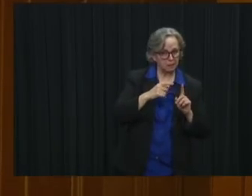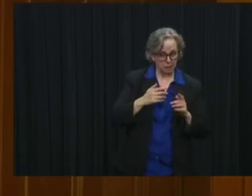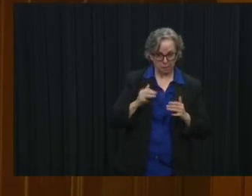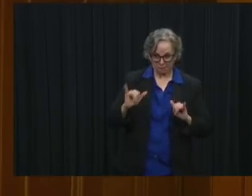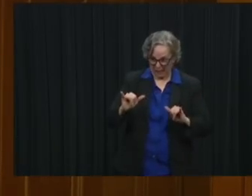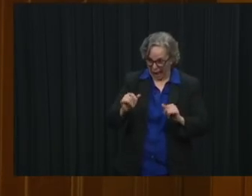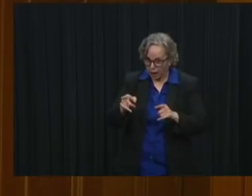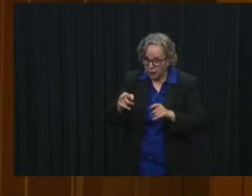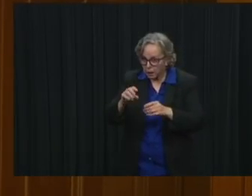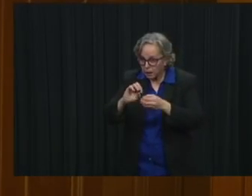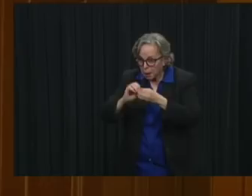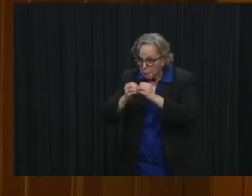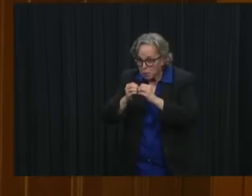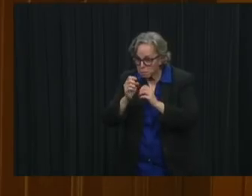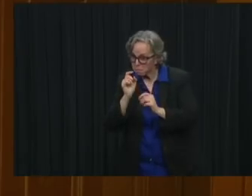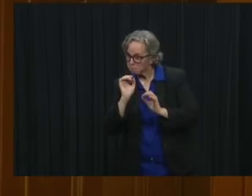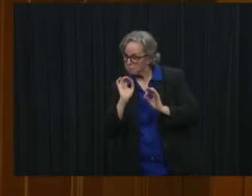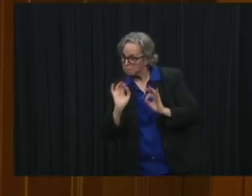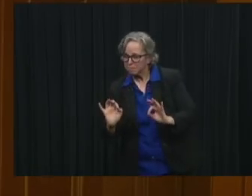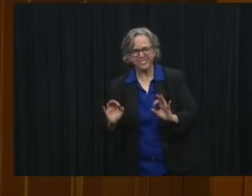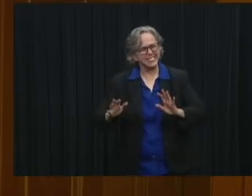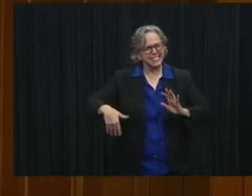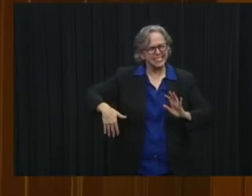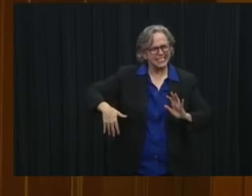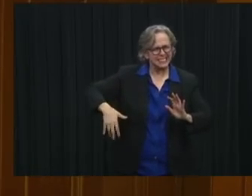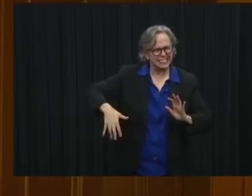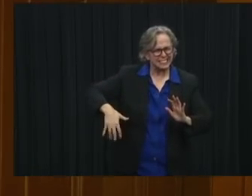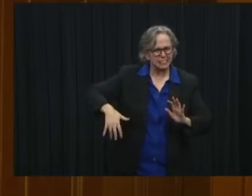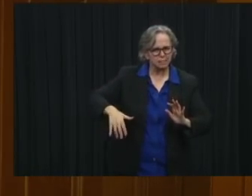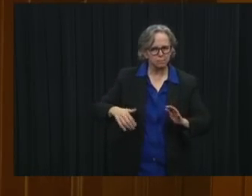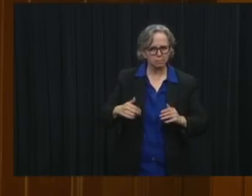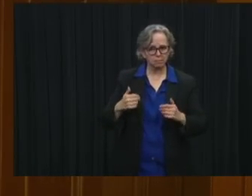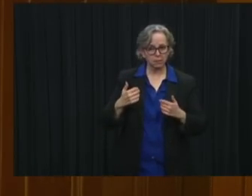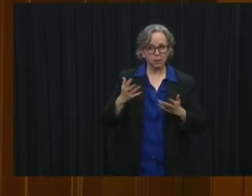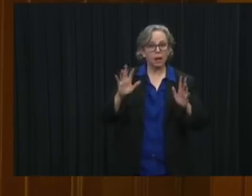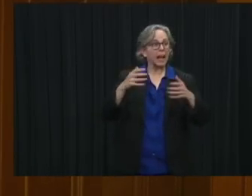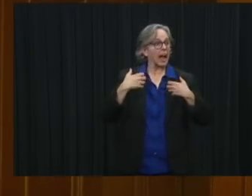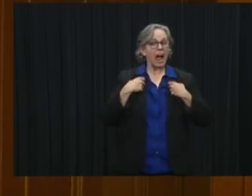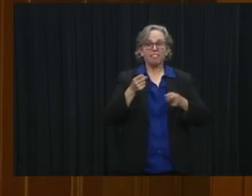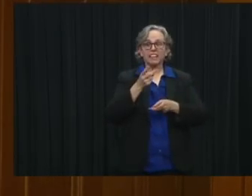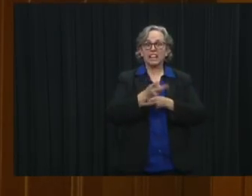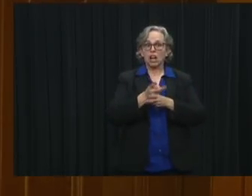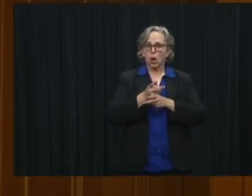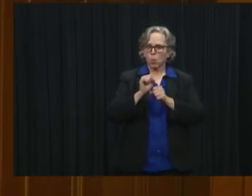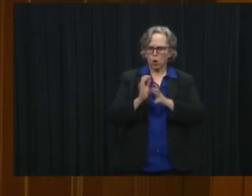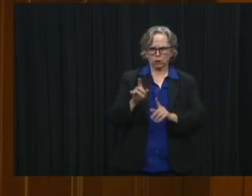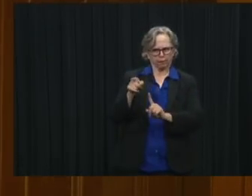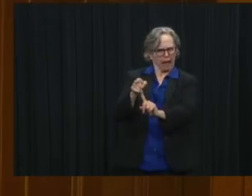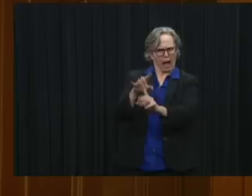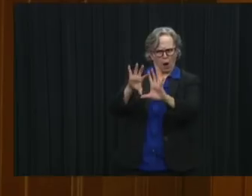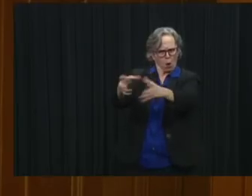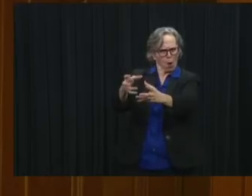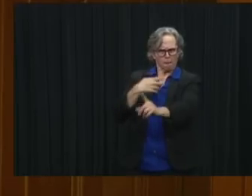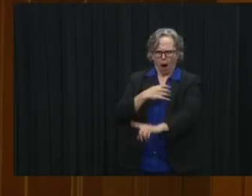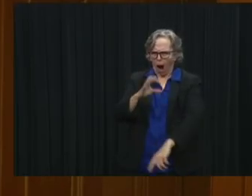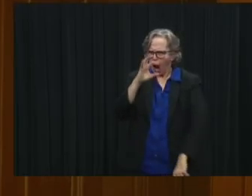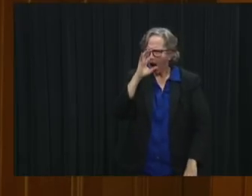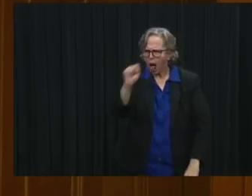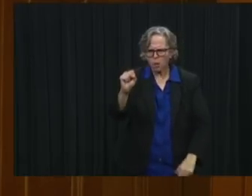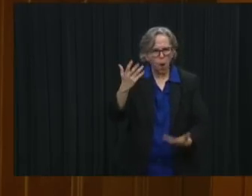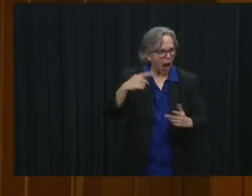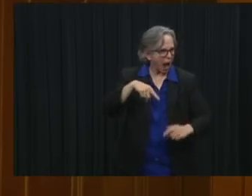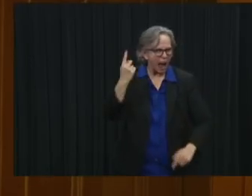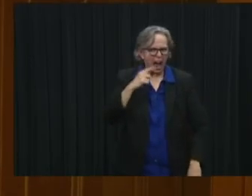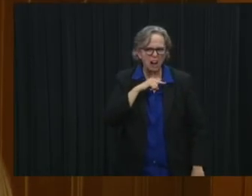again, healthcare workers is an interesting one because we know they're higher risk. We're also testing them more because they are in that high-risk